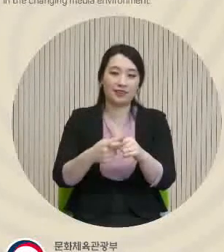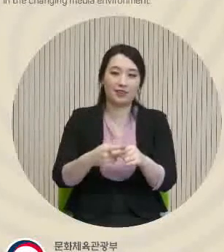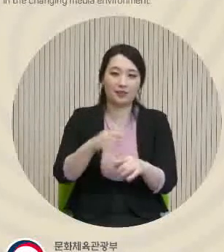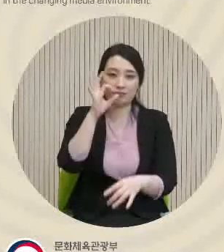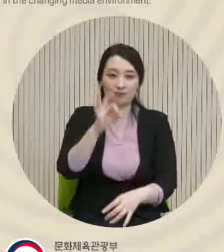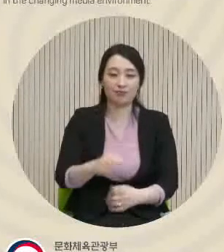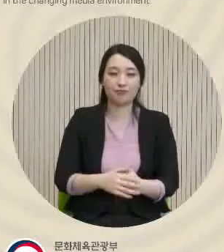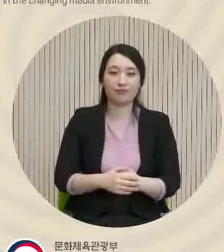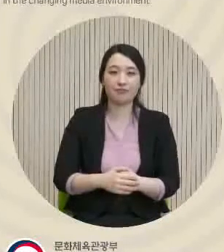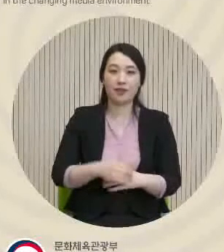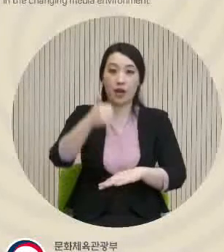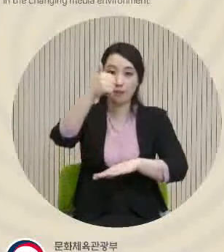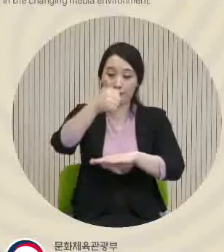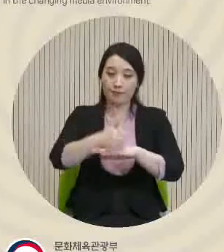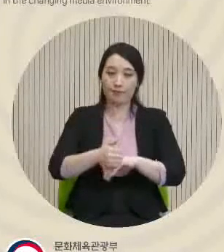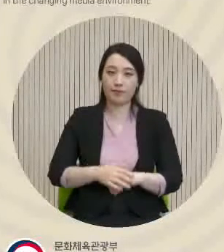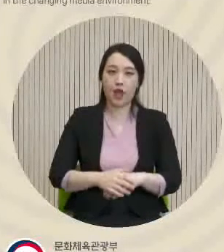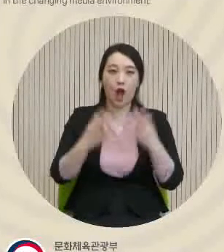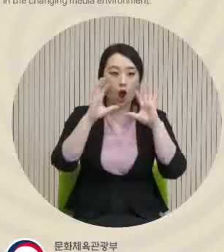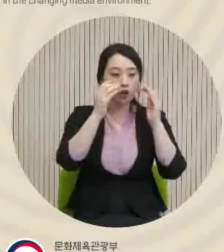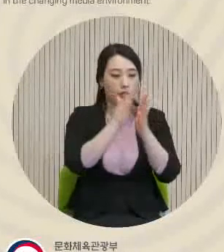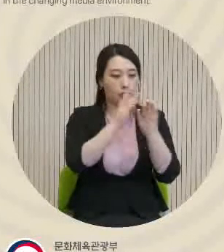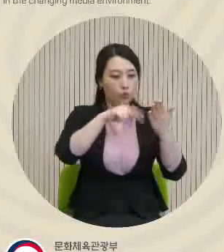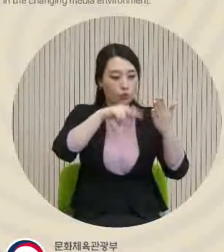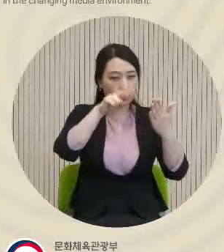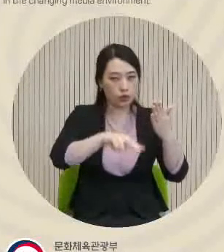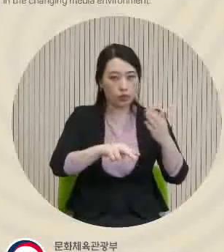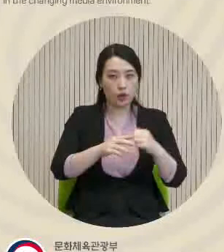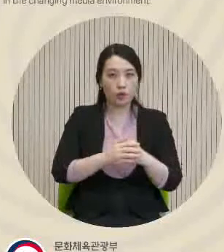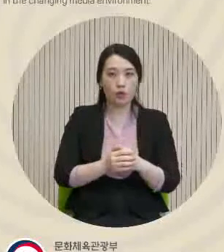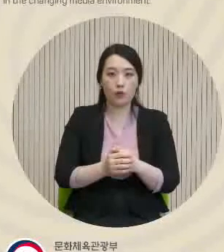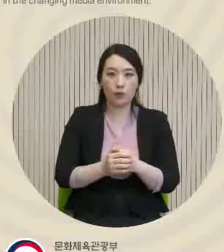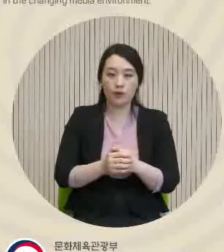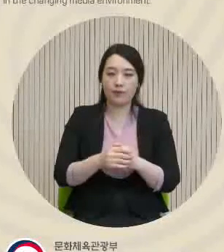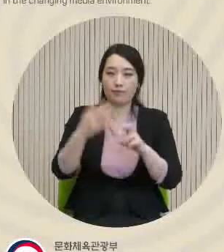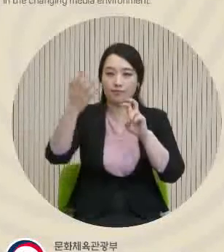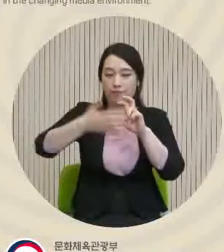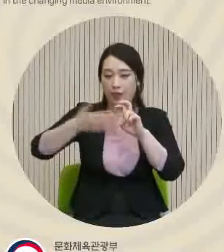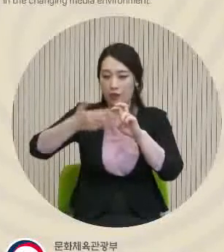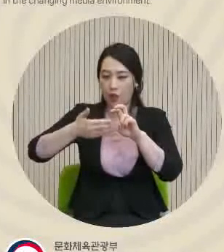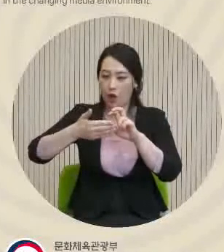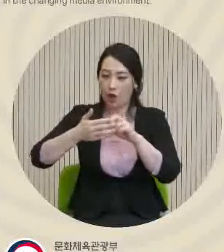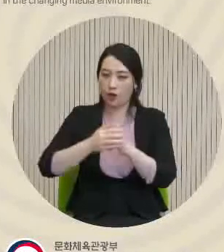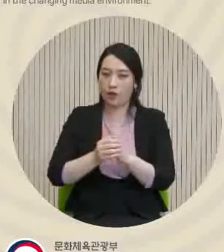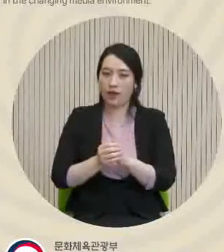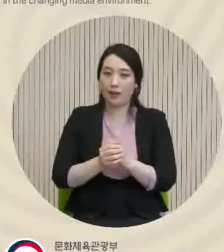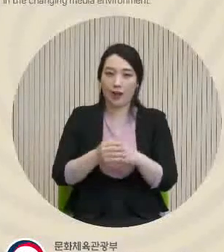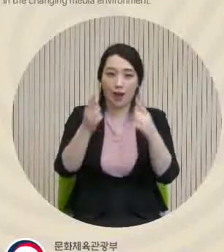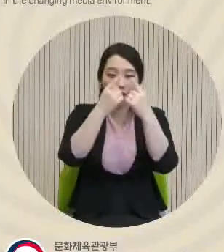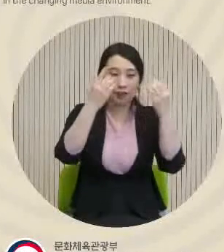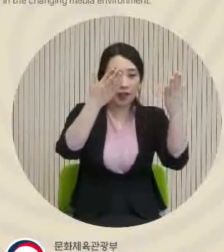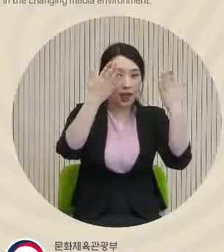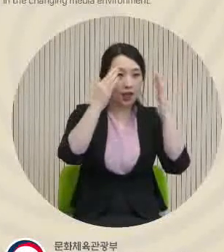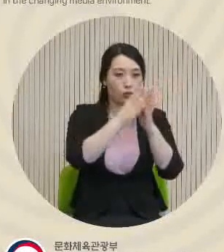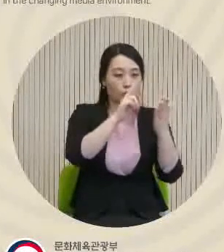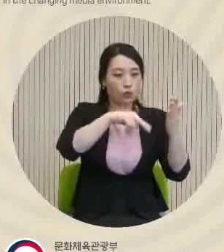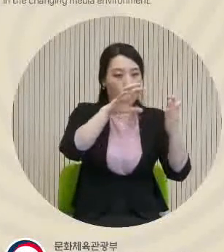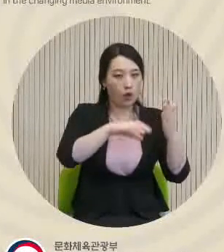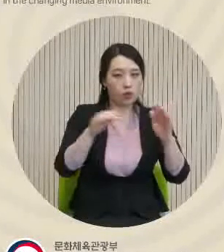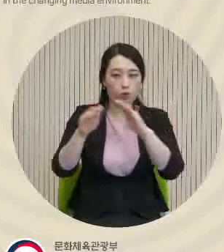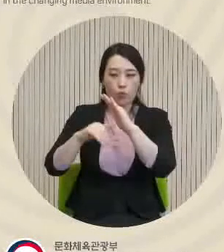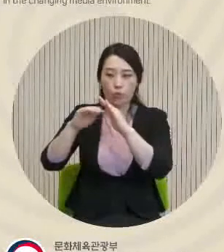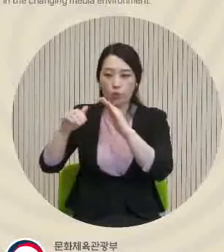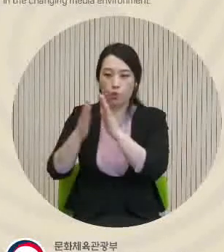digital network. Finally, the children's reading and digital literacy are the